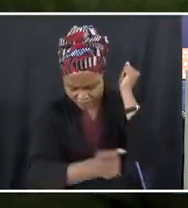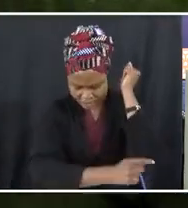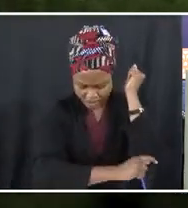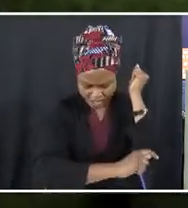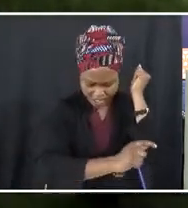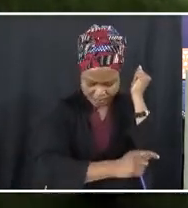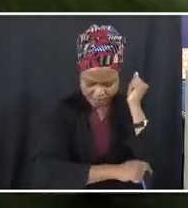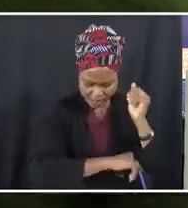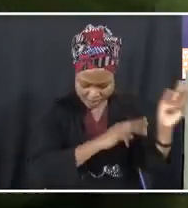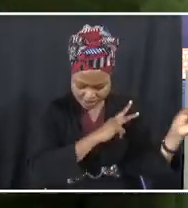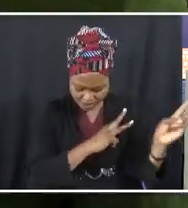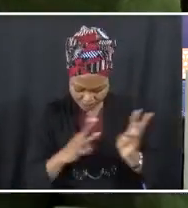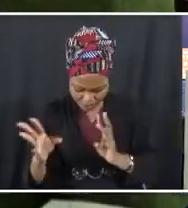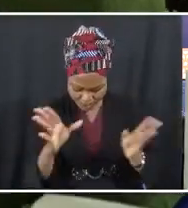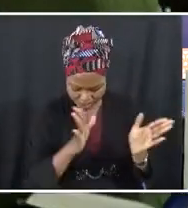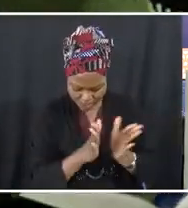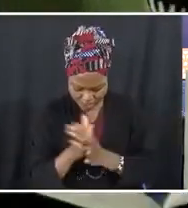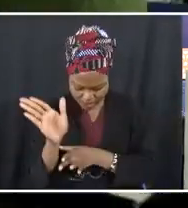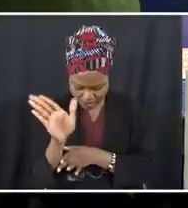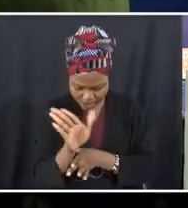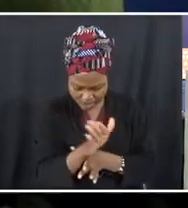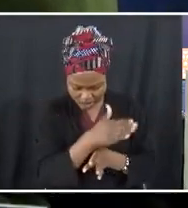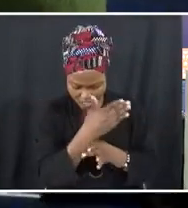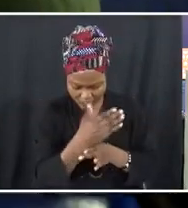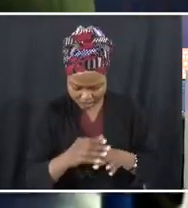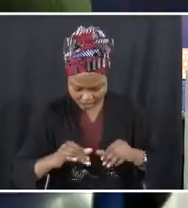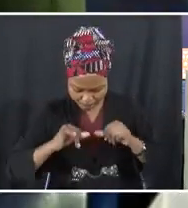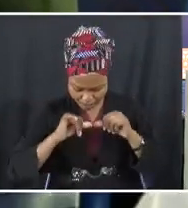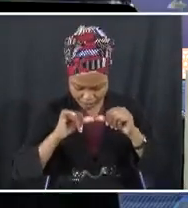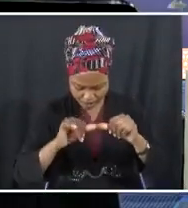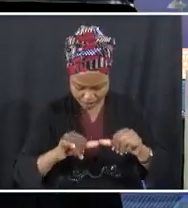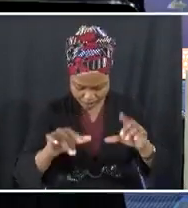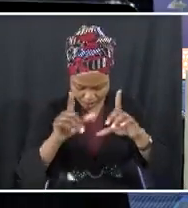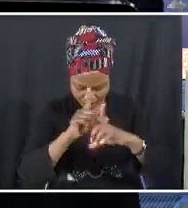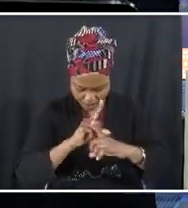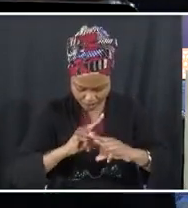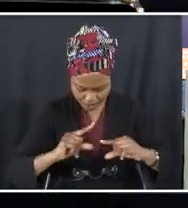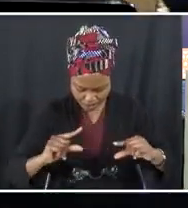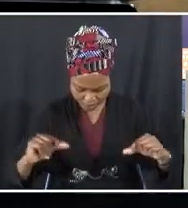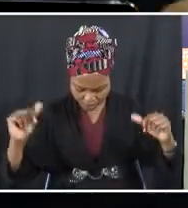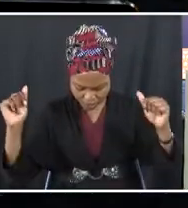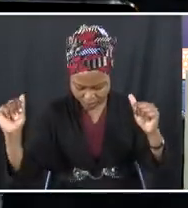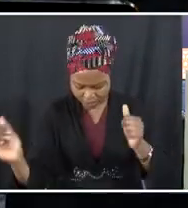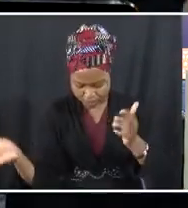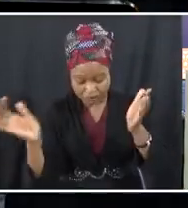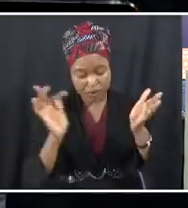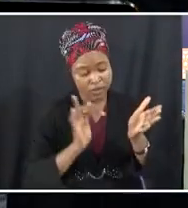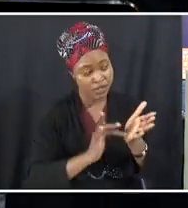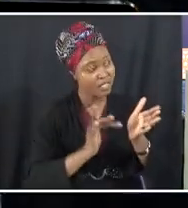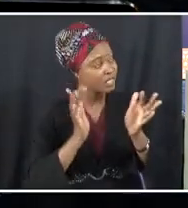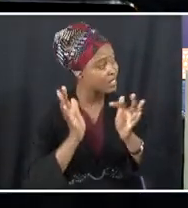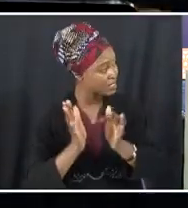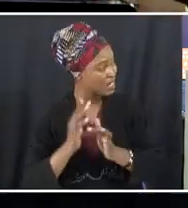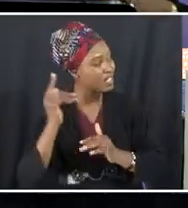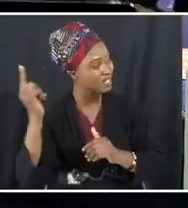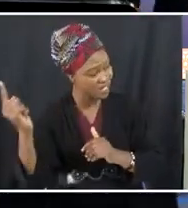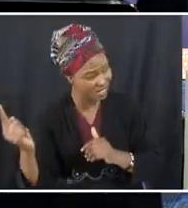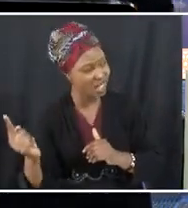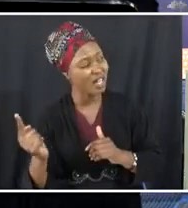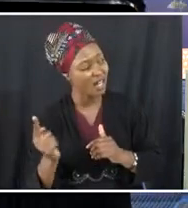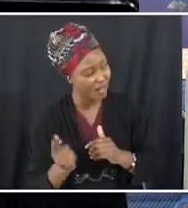again. Tempest and whirlwinds, the earth and prolong.